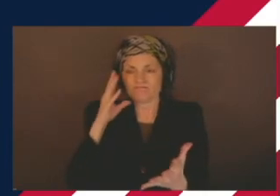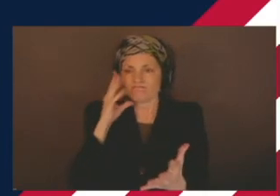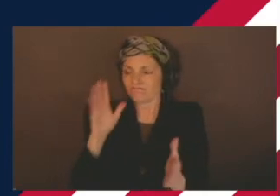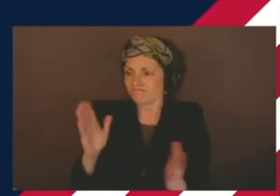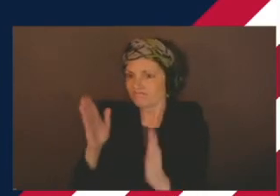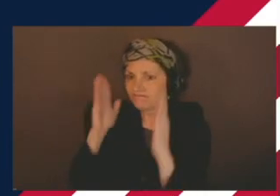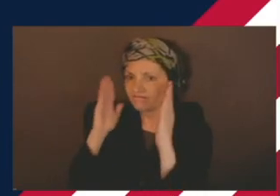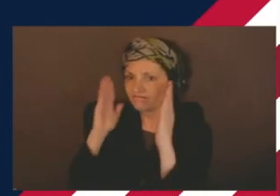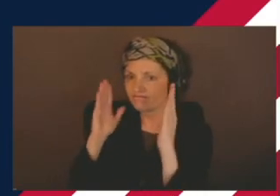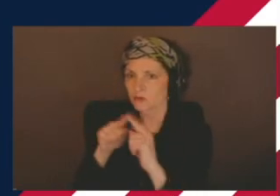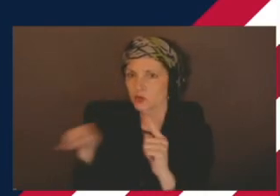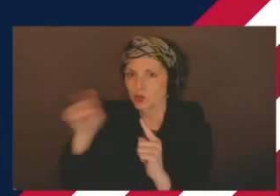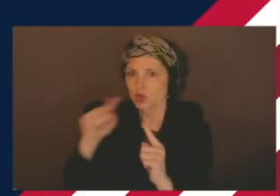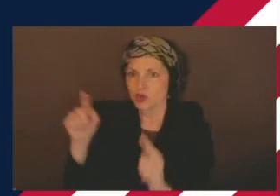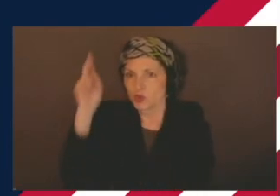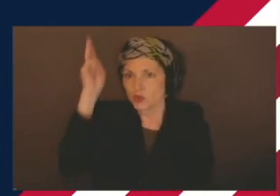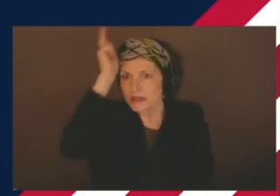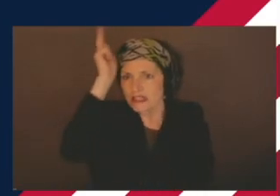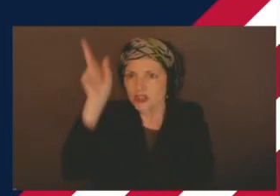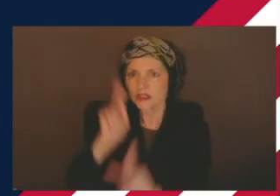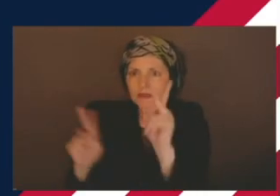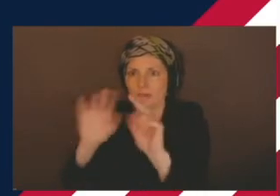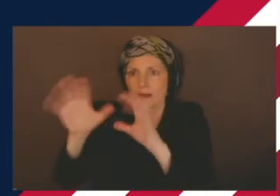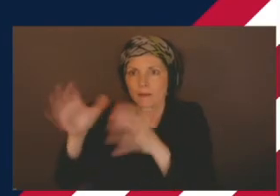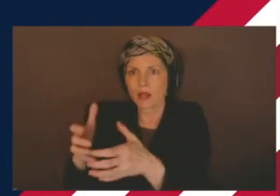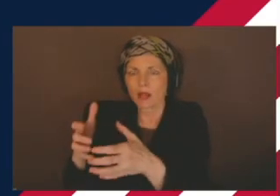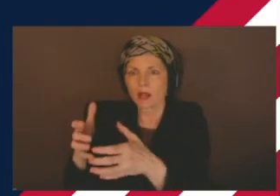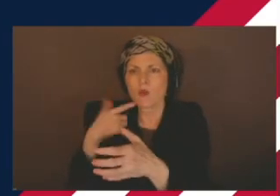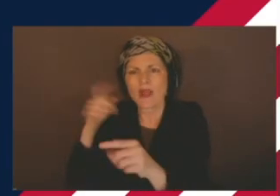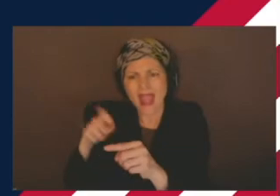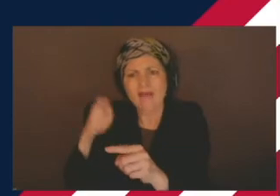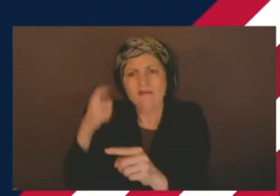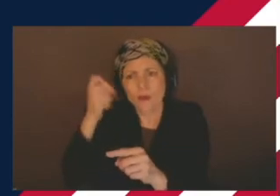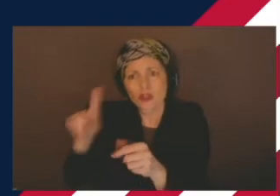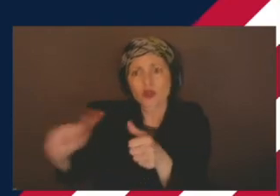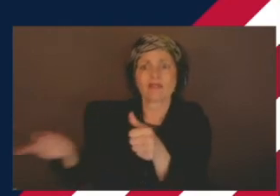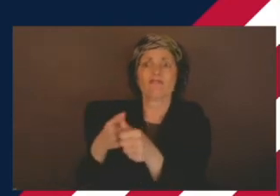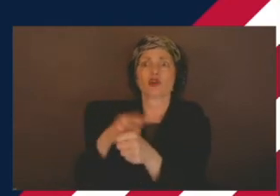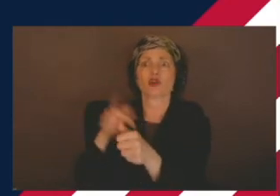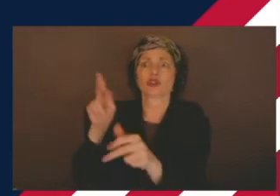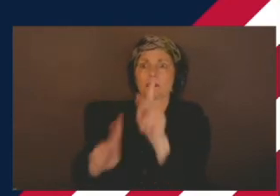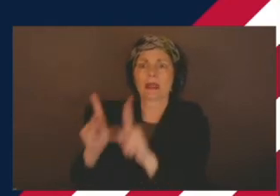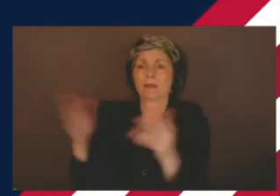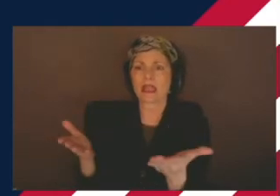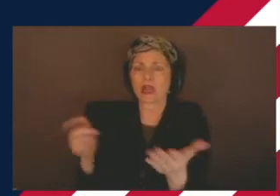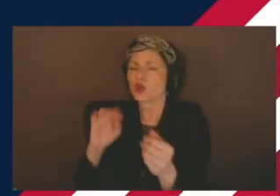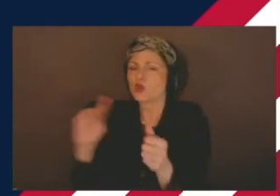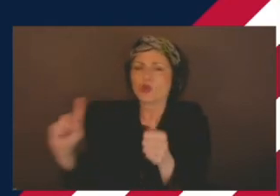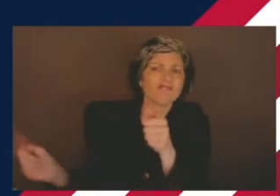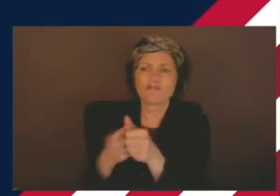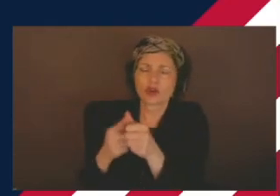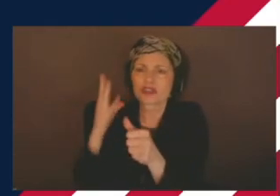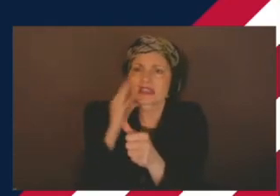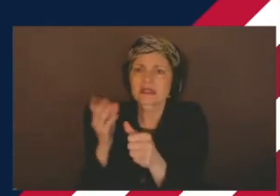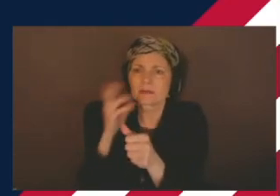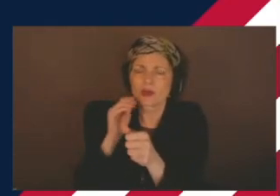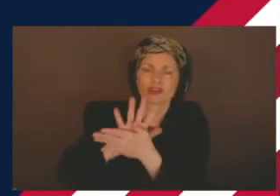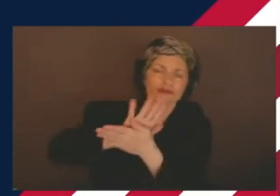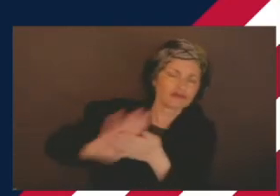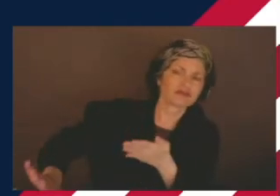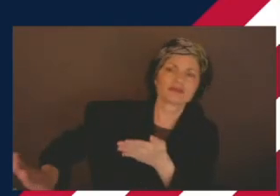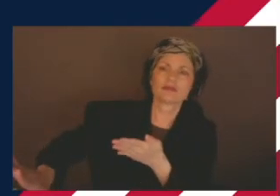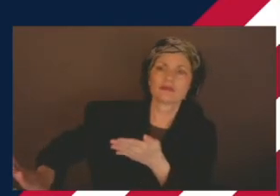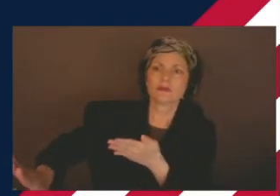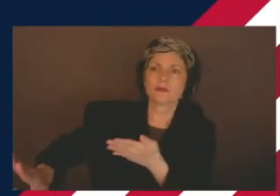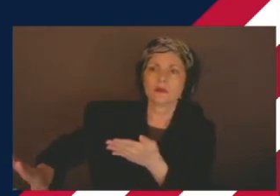Navajo, and we cannot forget that. If we do that, then we actually undermine the democracy. We don't deal with where the